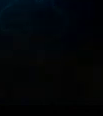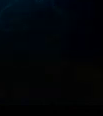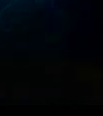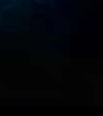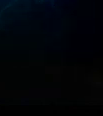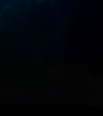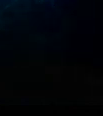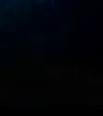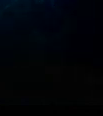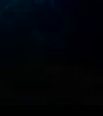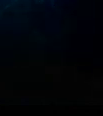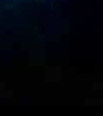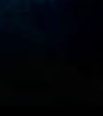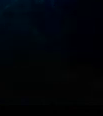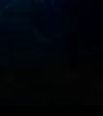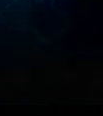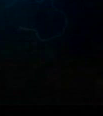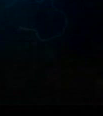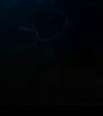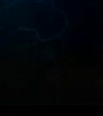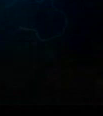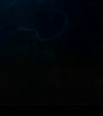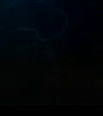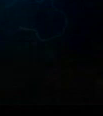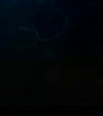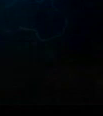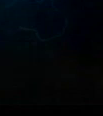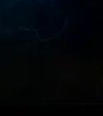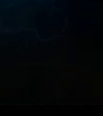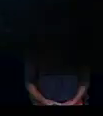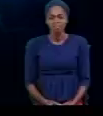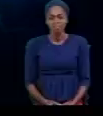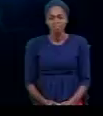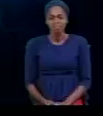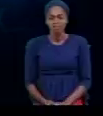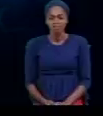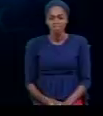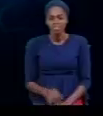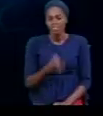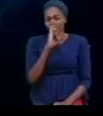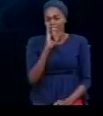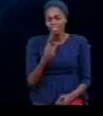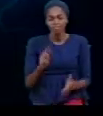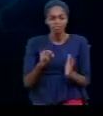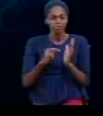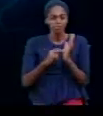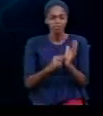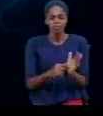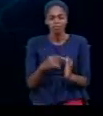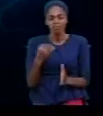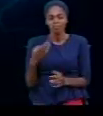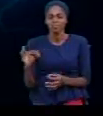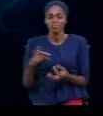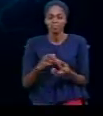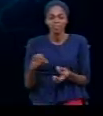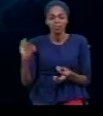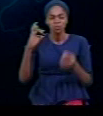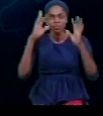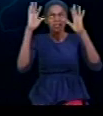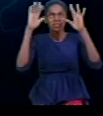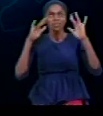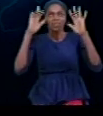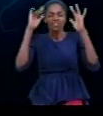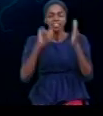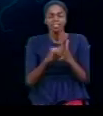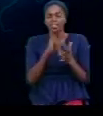This physical rain is a reflection of spiritual rain that is falling